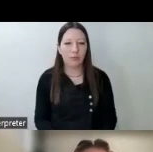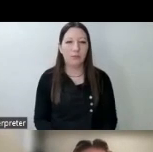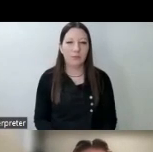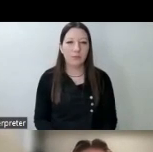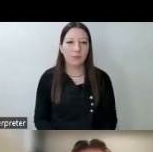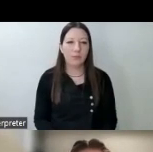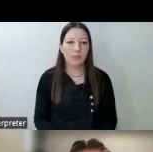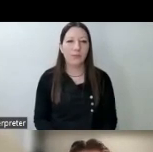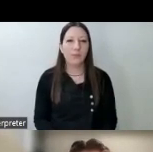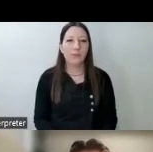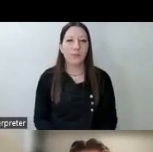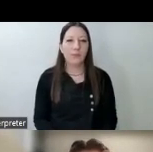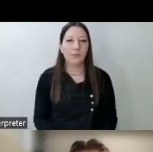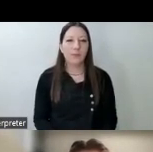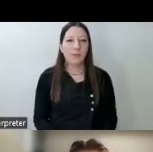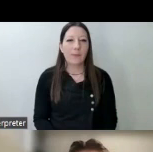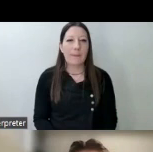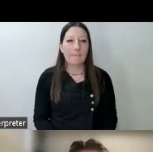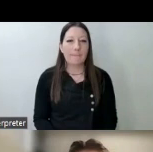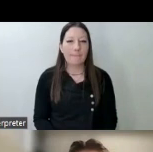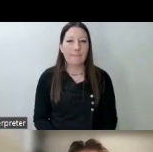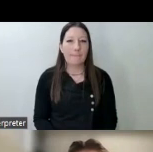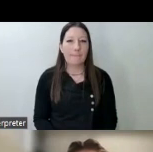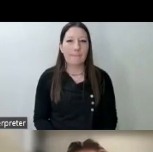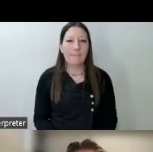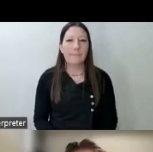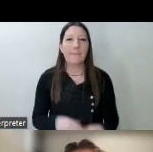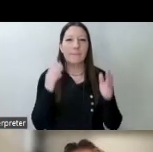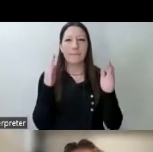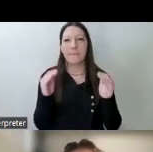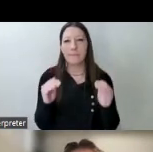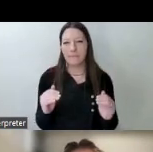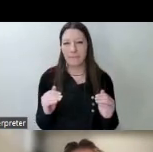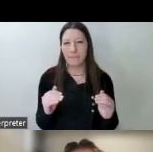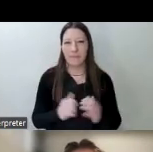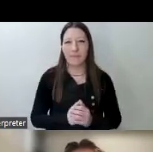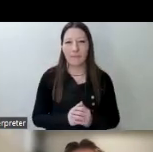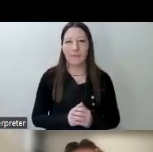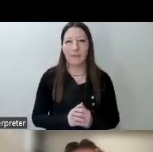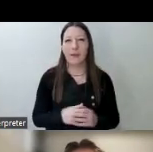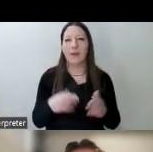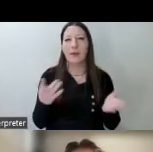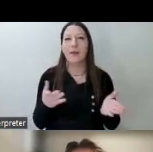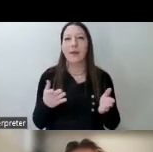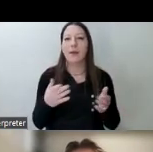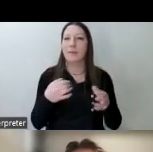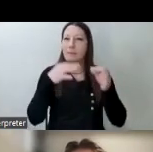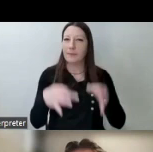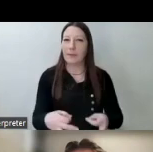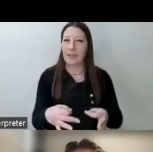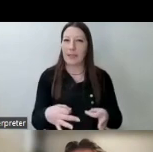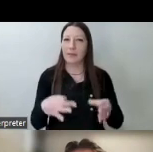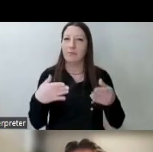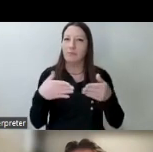Turning now to how the land outside of these active fire zones was affected, this broader environmental impact became even more clear